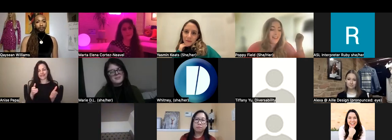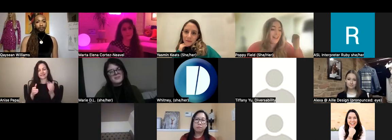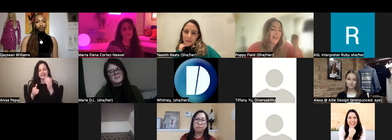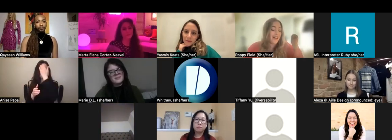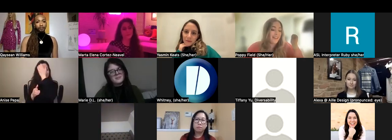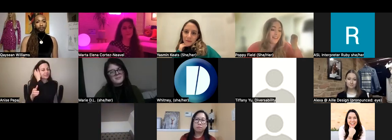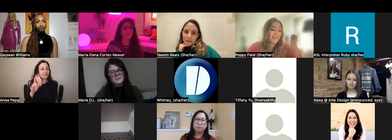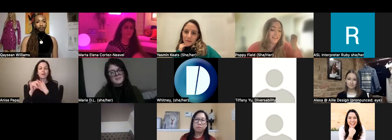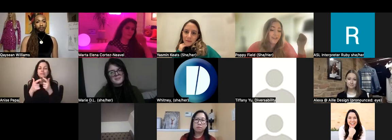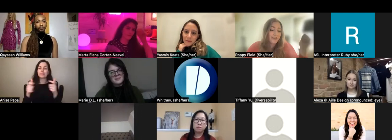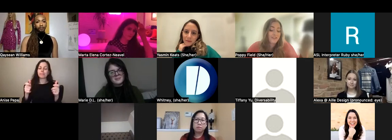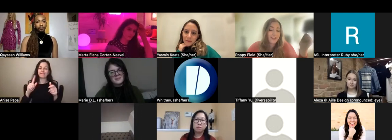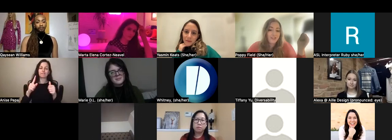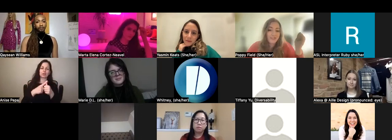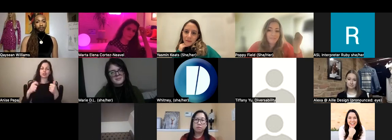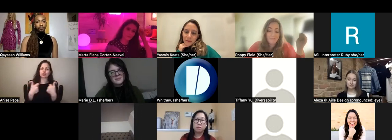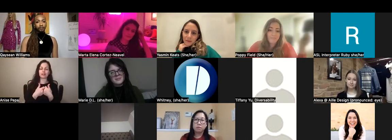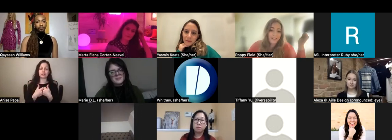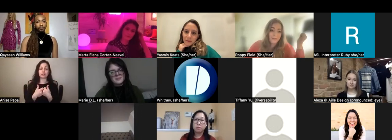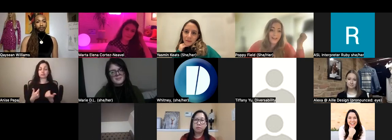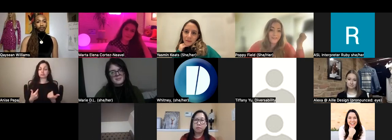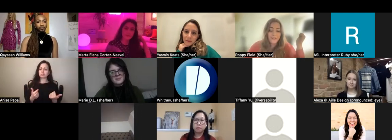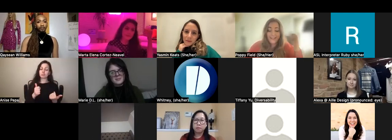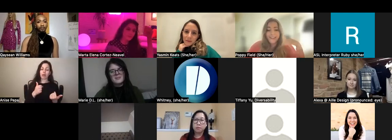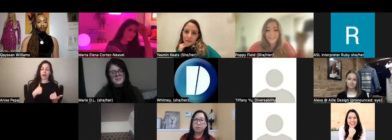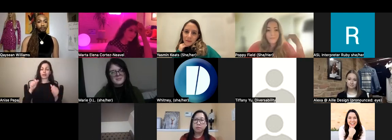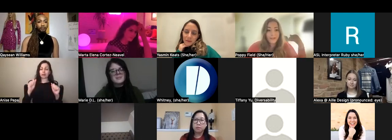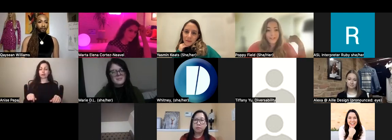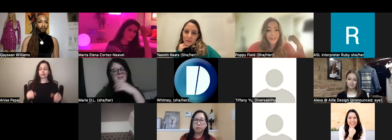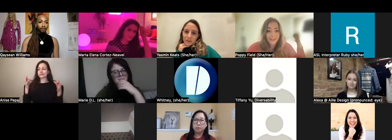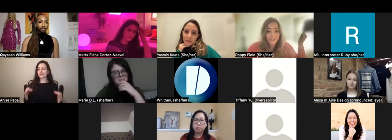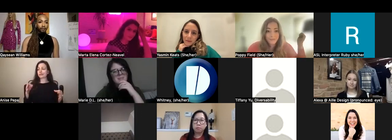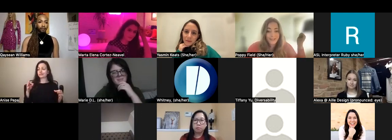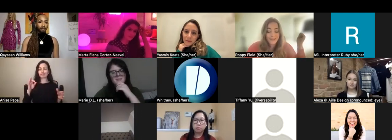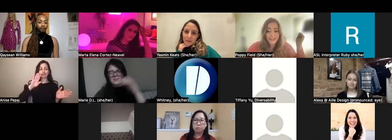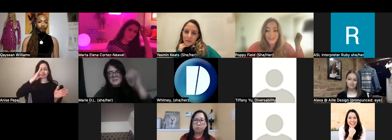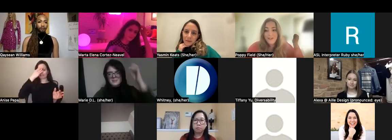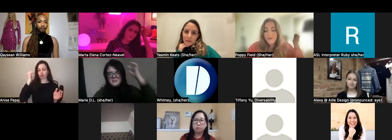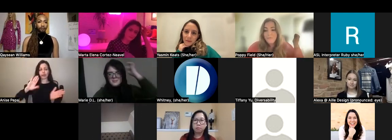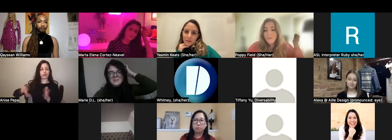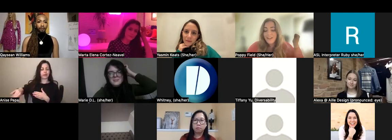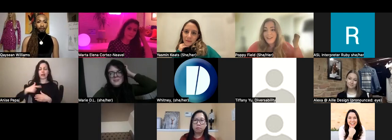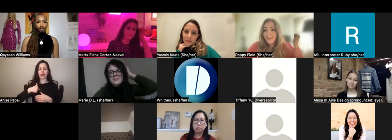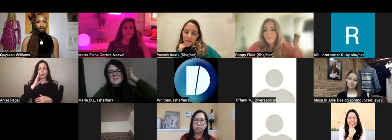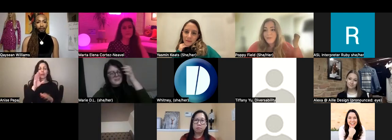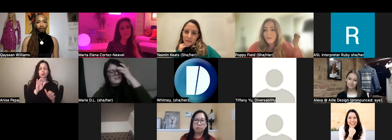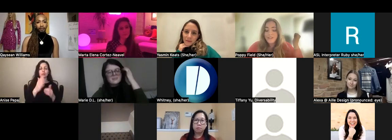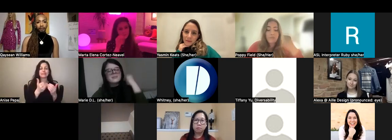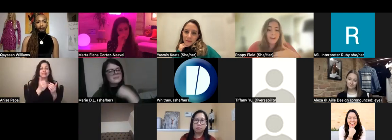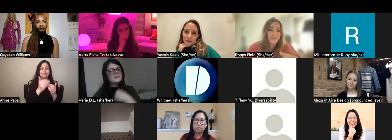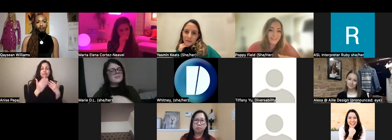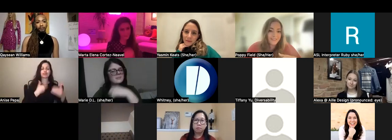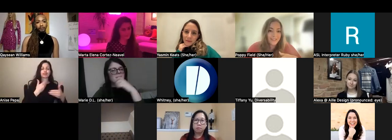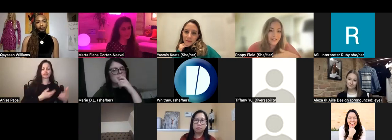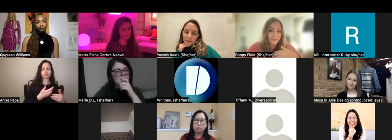hurdle. And I could have really just packed my bags and been like, nah, I'm not going to do it. I could do something easier. But because it's